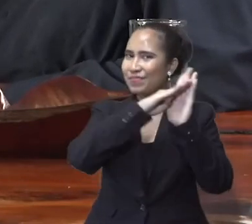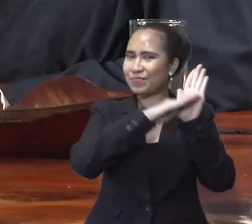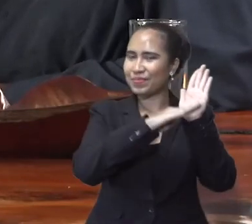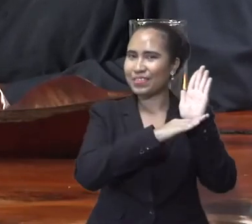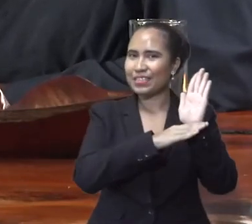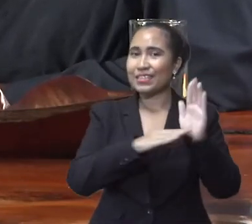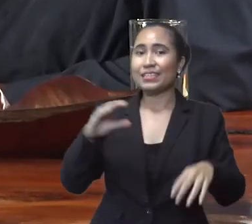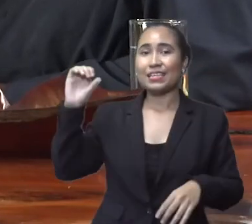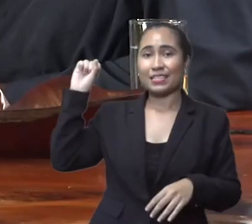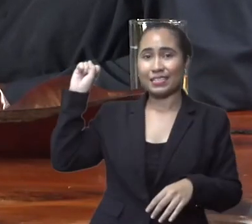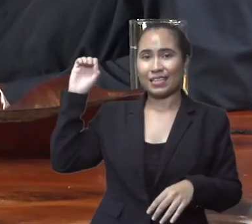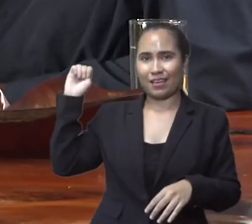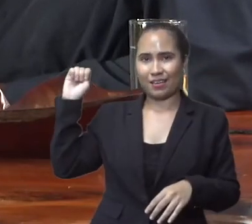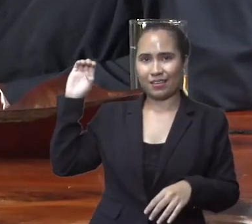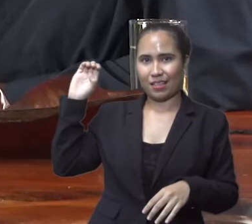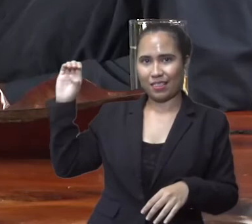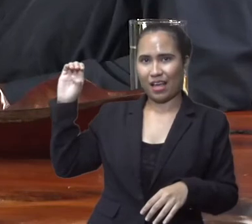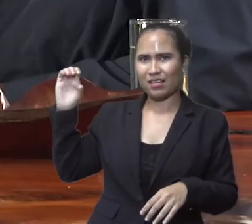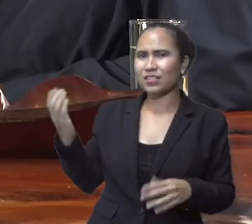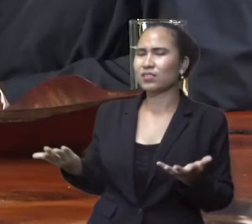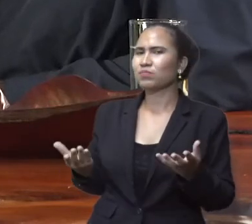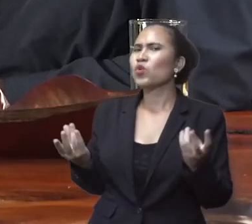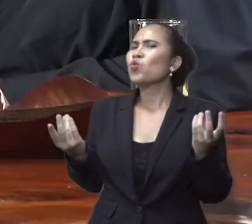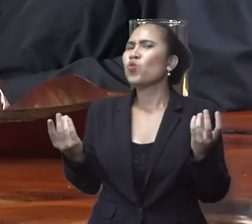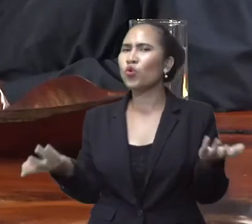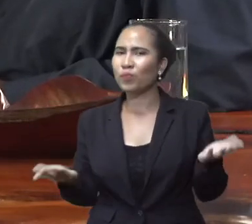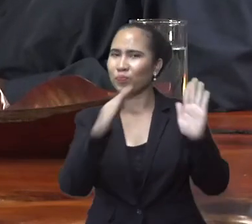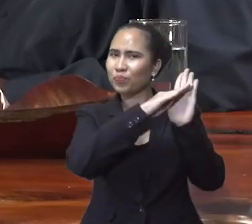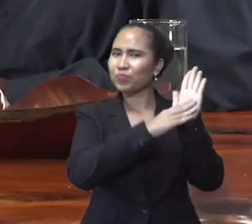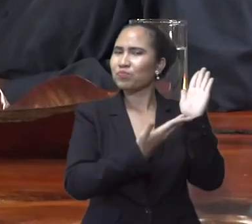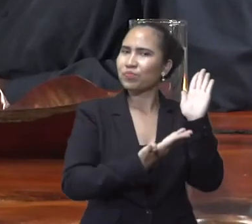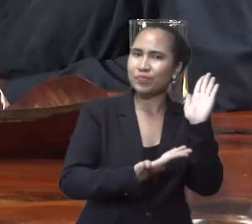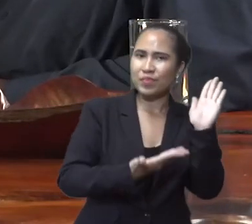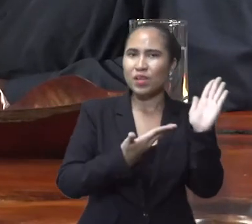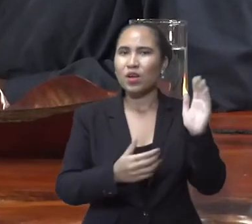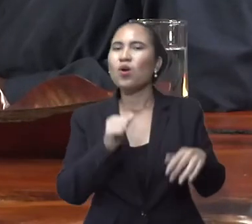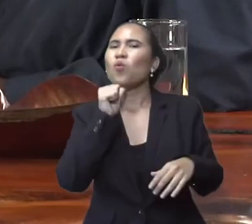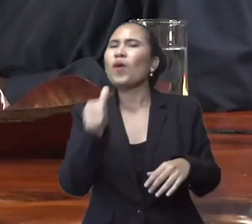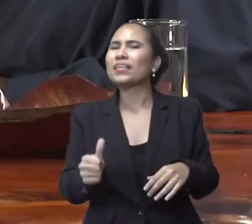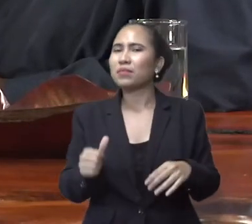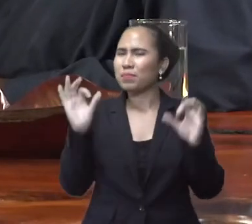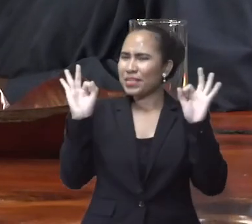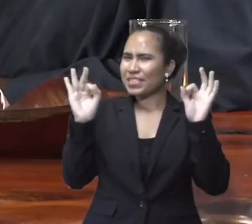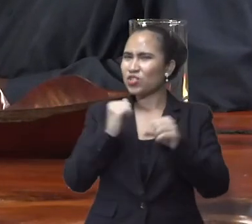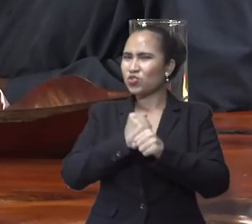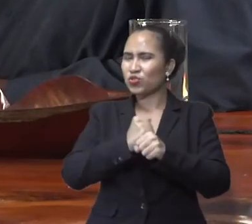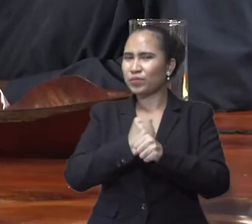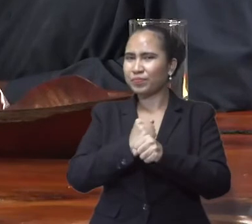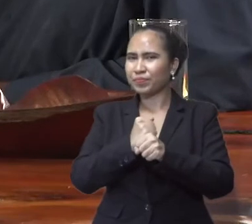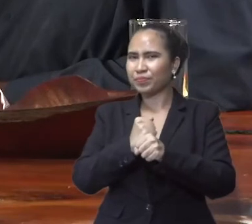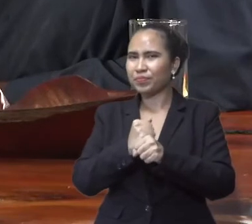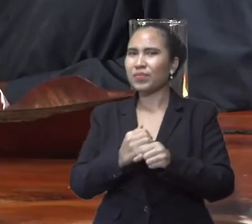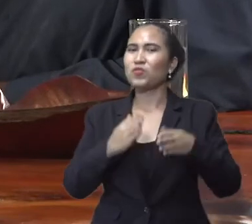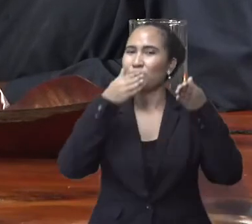Mr. Guterres will be here participating, some of the events that he will be partaking in. If you could just give us an idea of